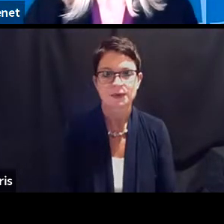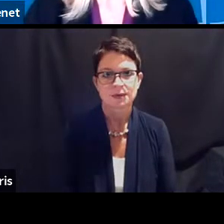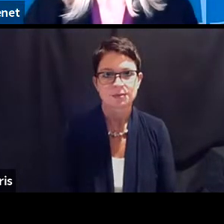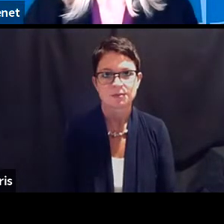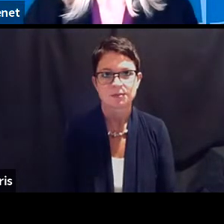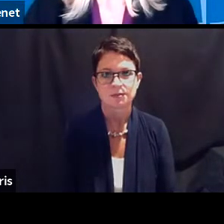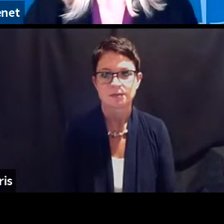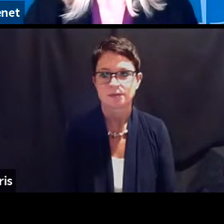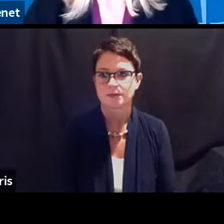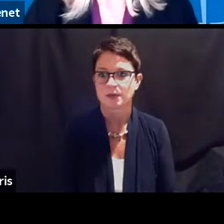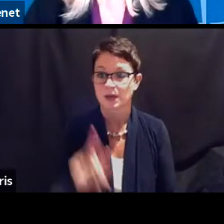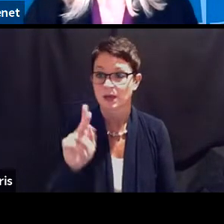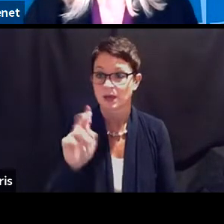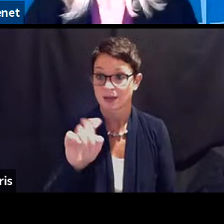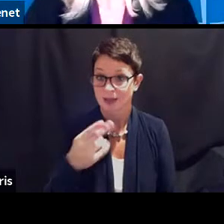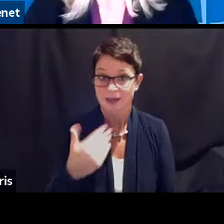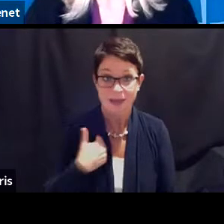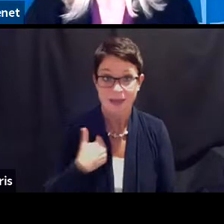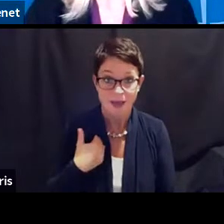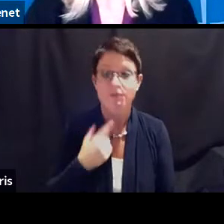Oh, we got Kenneth. Good.